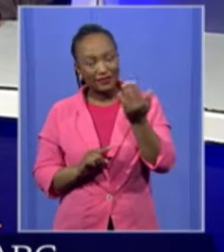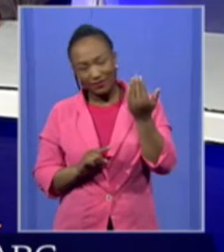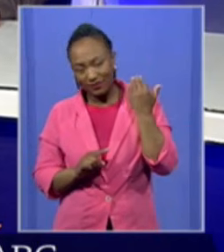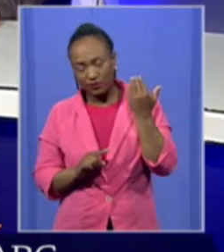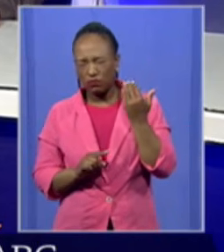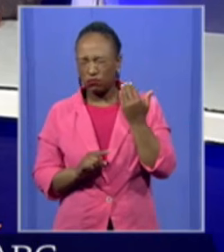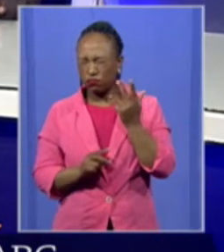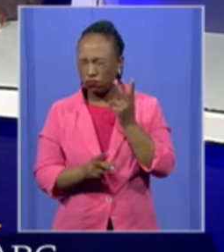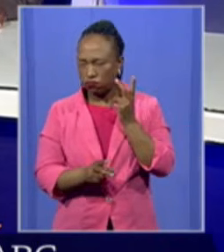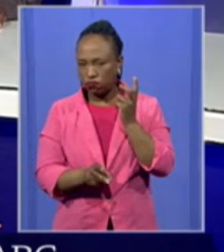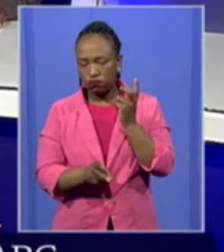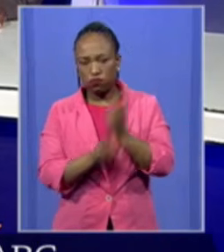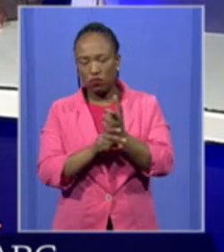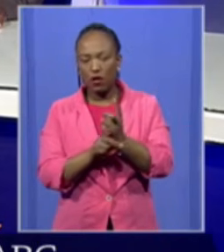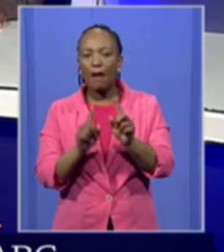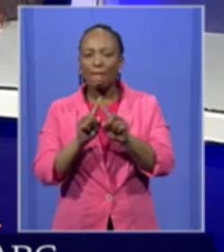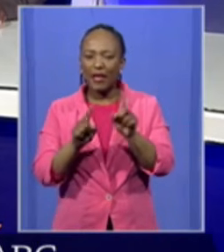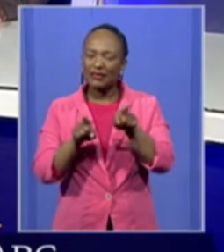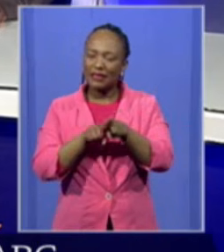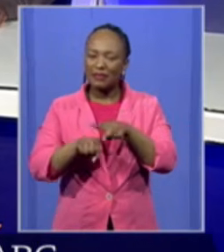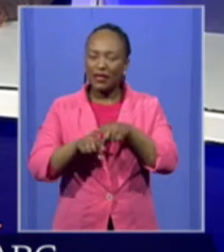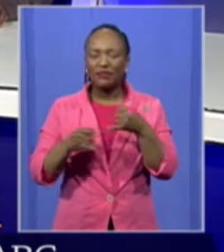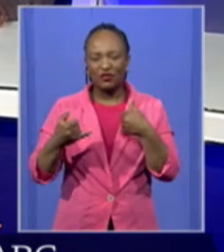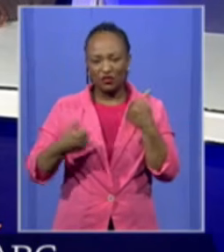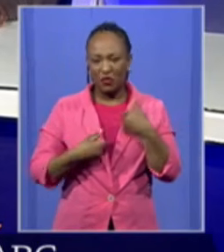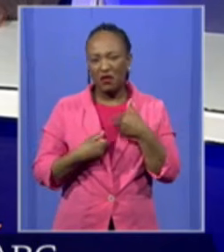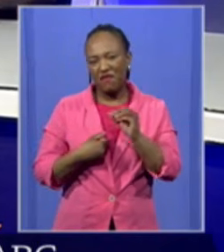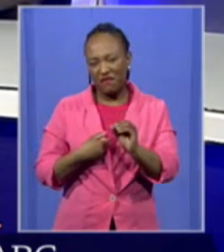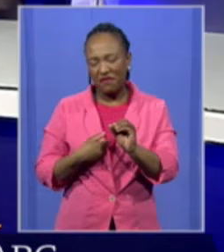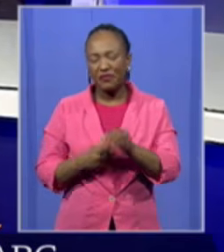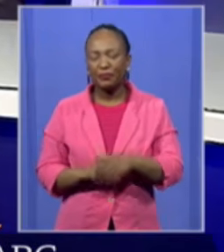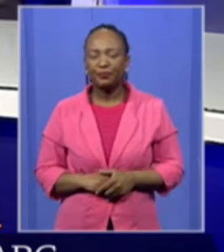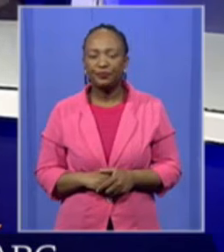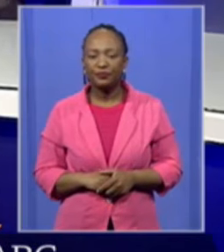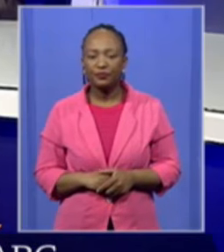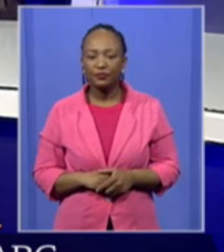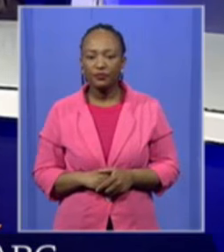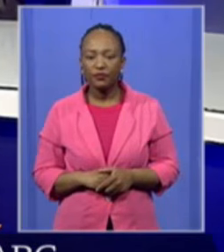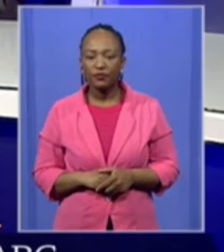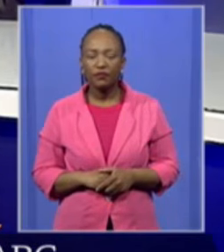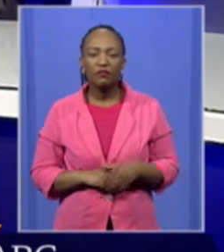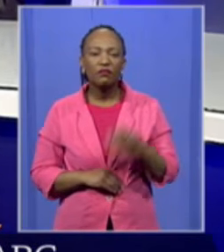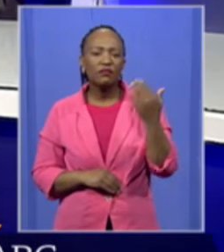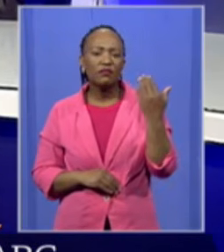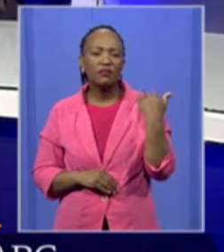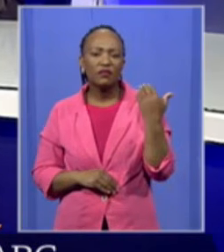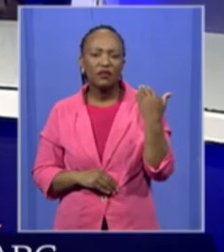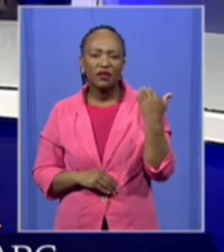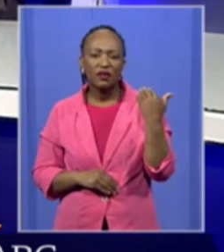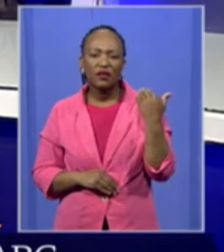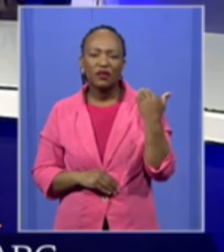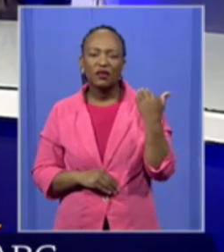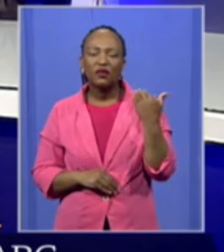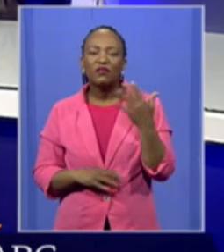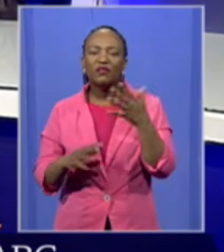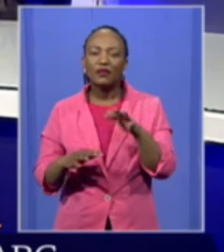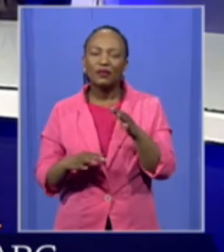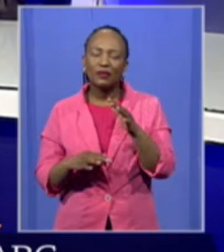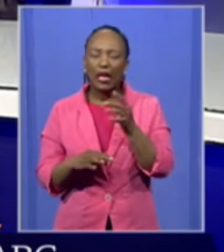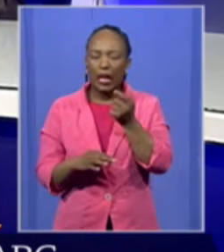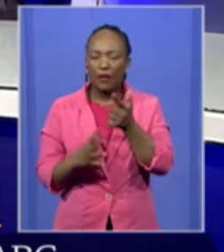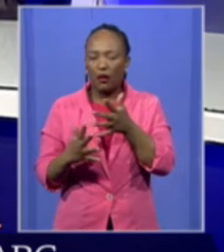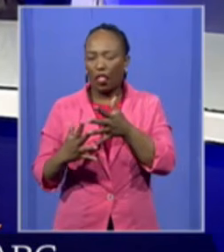empa ho bile ho le monate ra ba ra etsa ntho ne re bitsa hore ke metlainyana ya rona